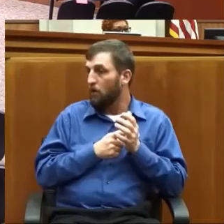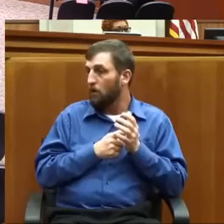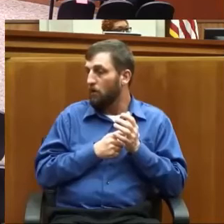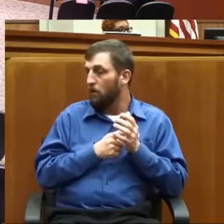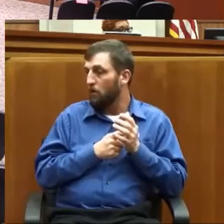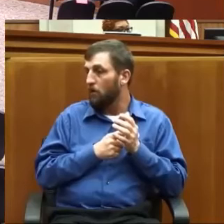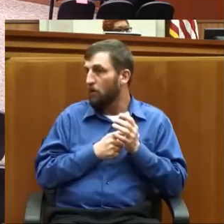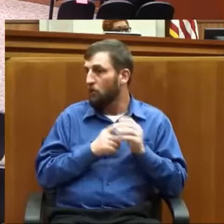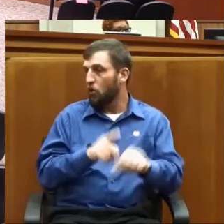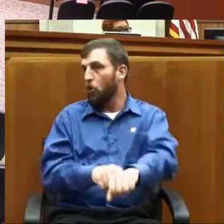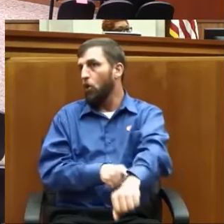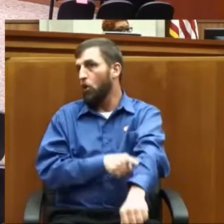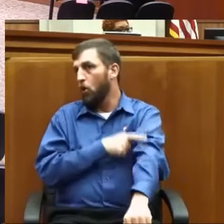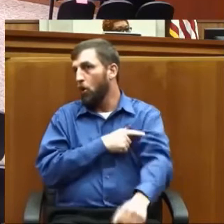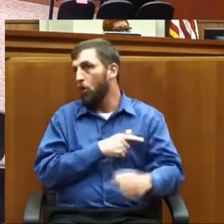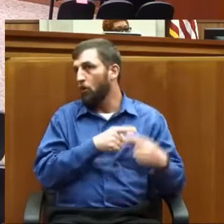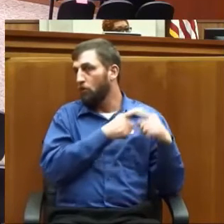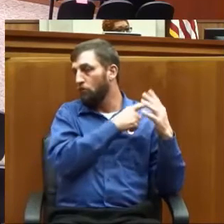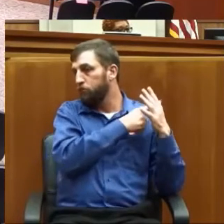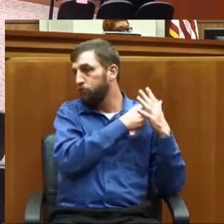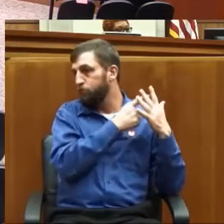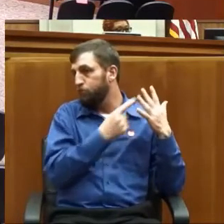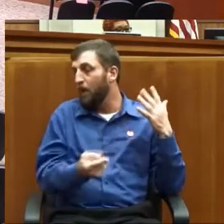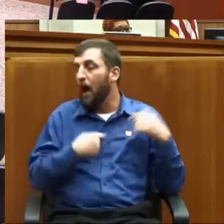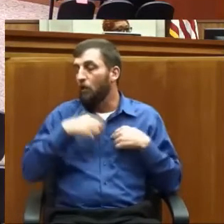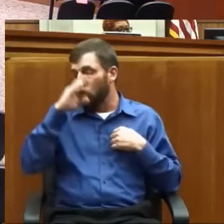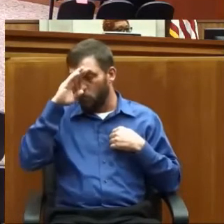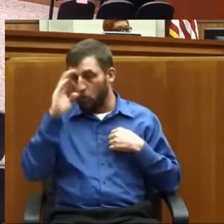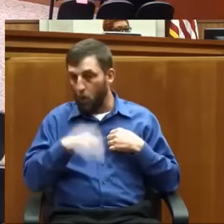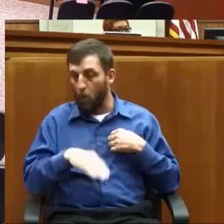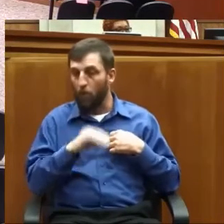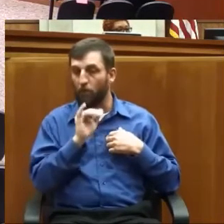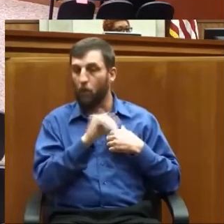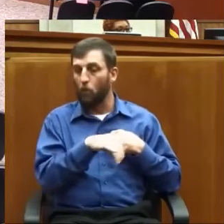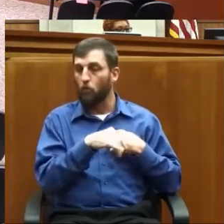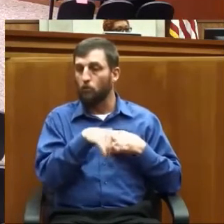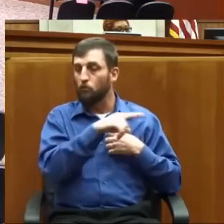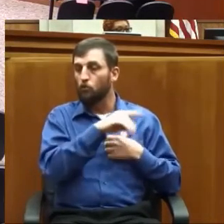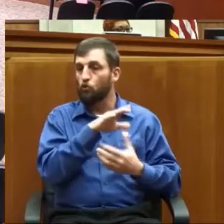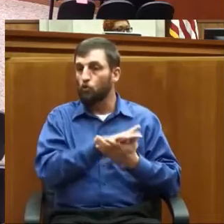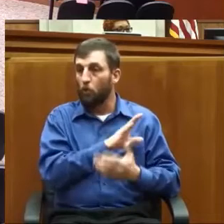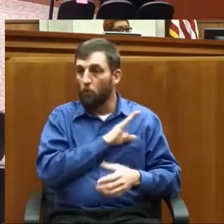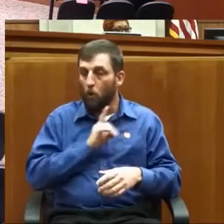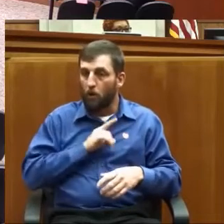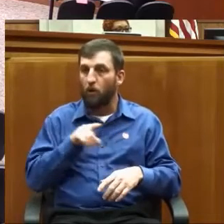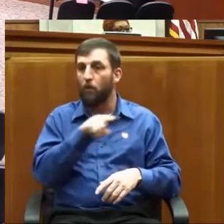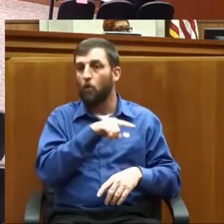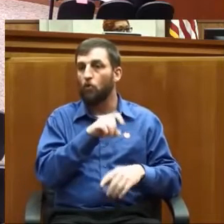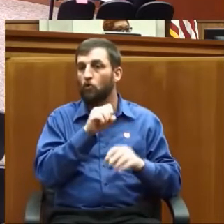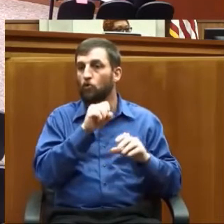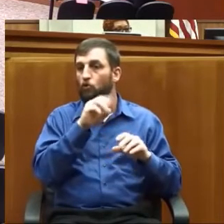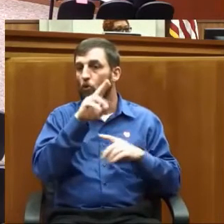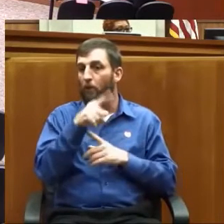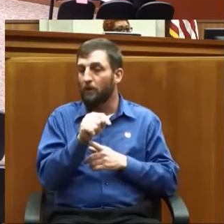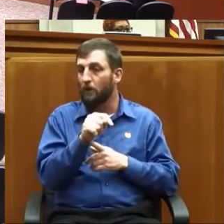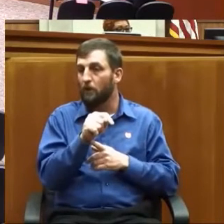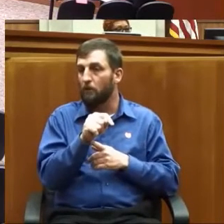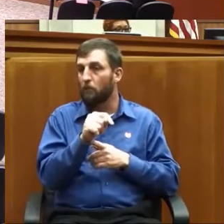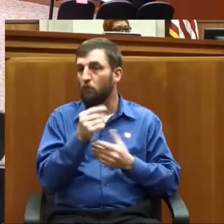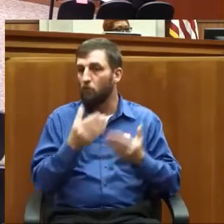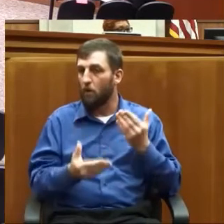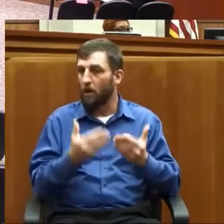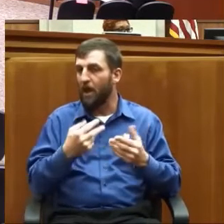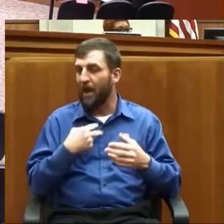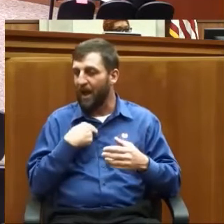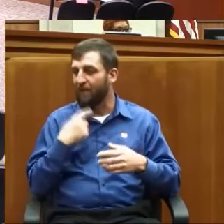lengthy. And so, I know that those school boards and superintendents probably have some